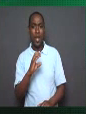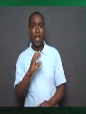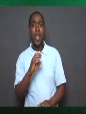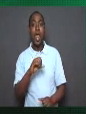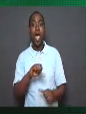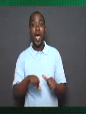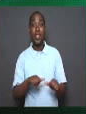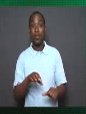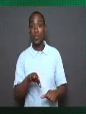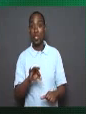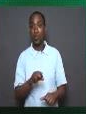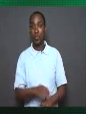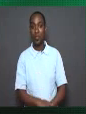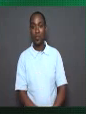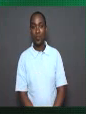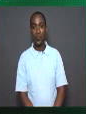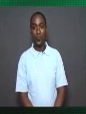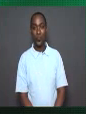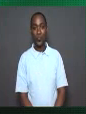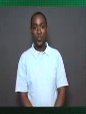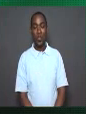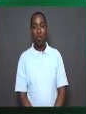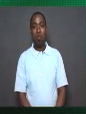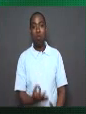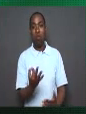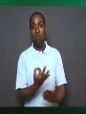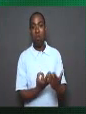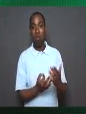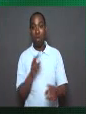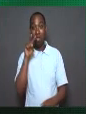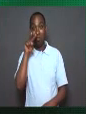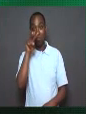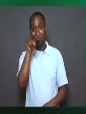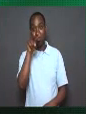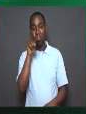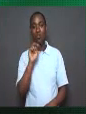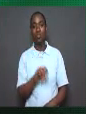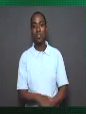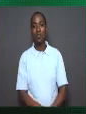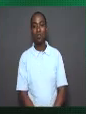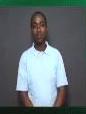molecule. The formula looks like this.